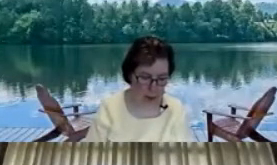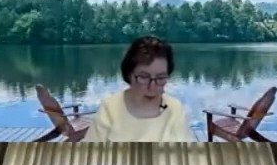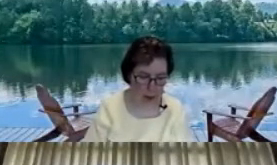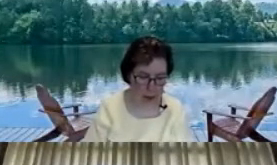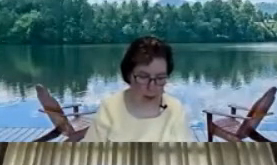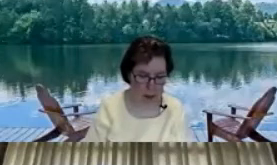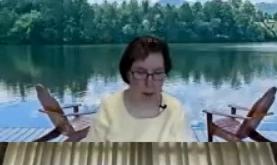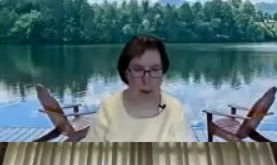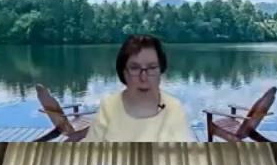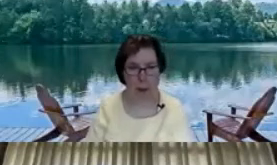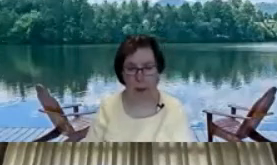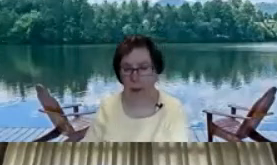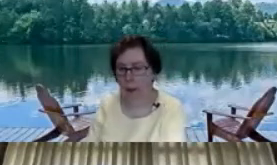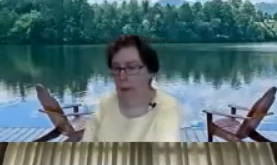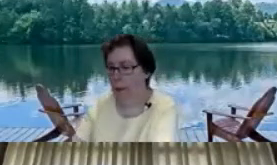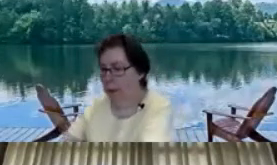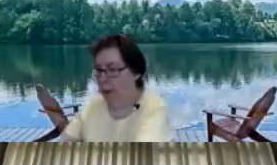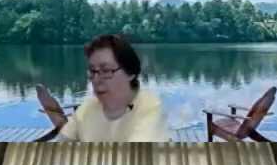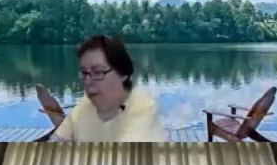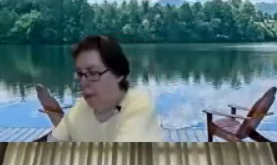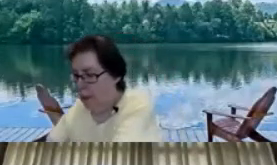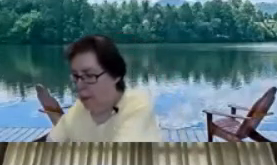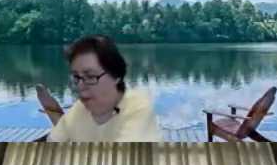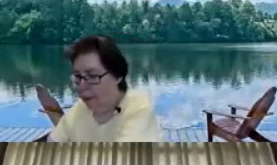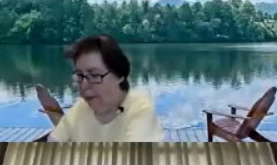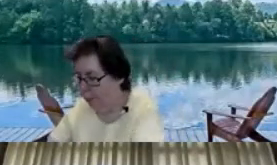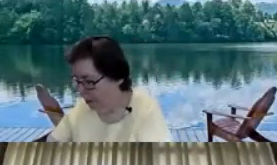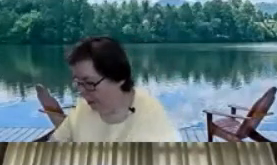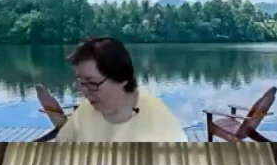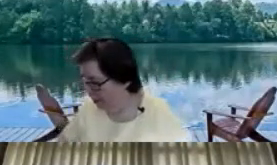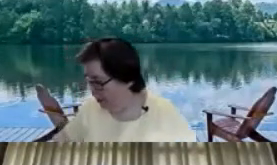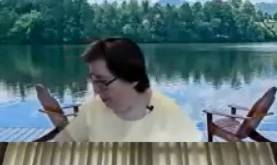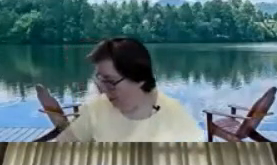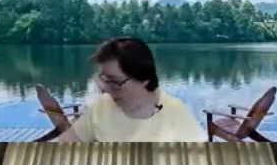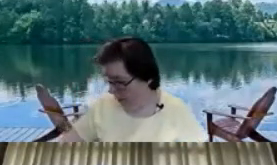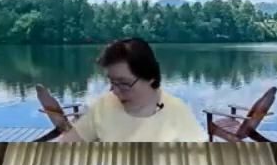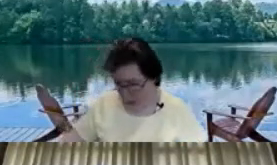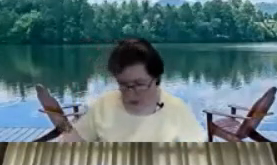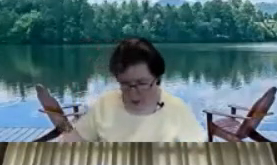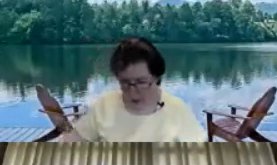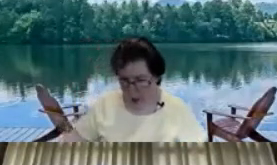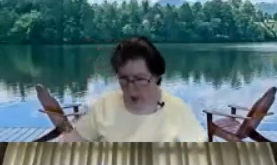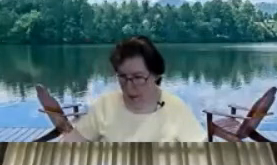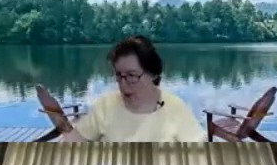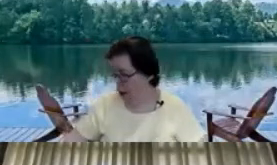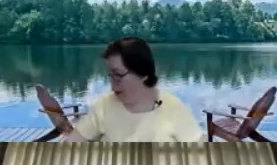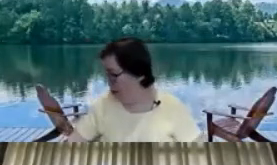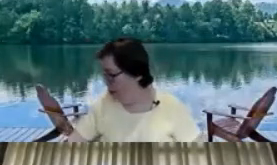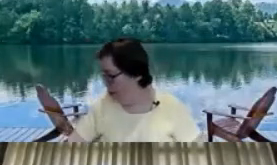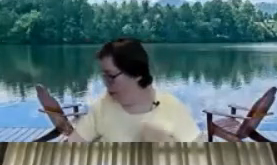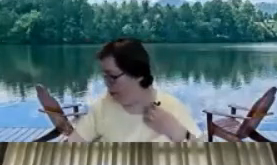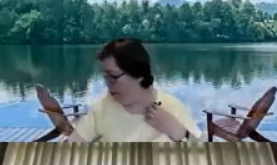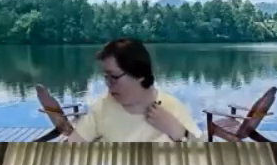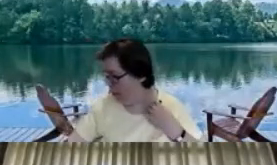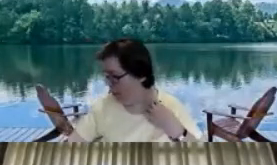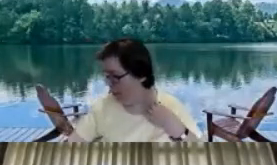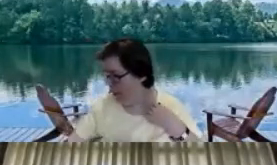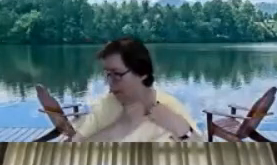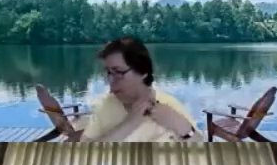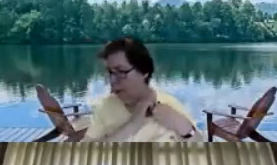so if you prefer not to be part of the recording, you're welcome to turn off your video and mute your microphone, and you can participate through the chat